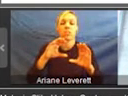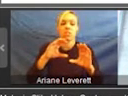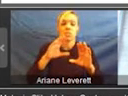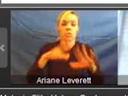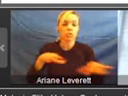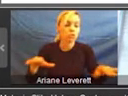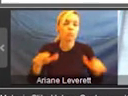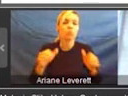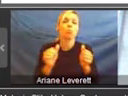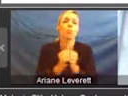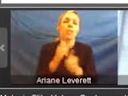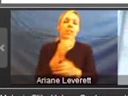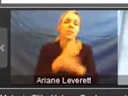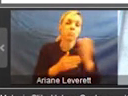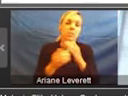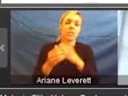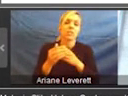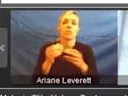languages?